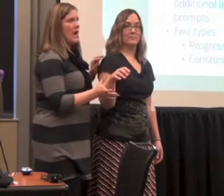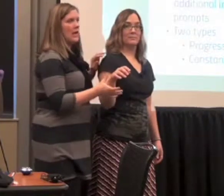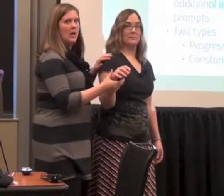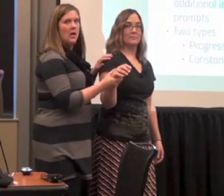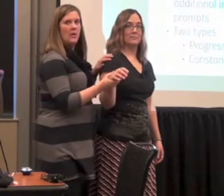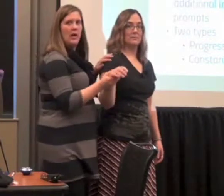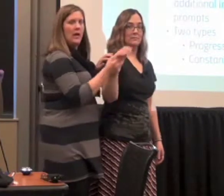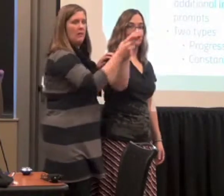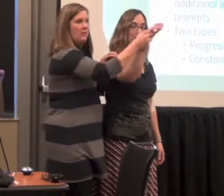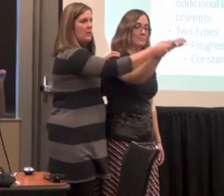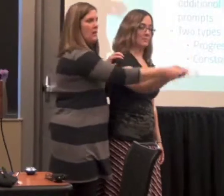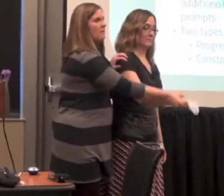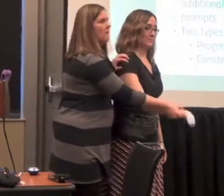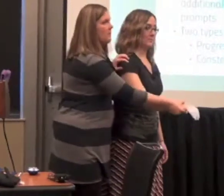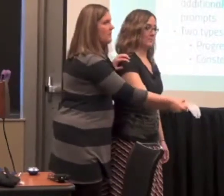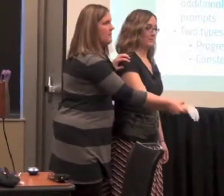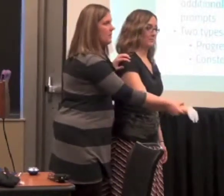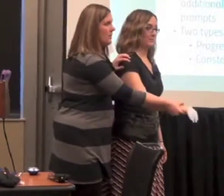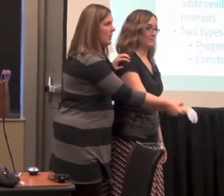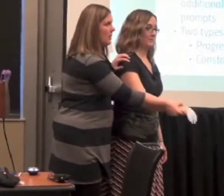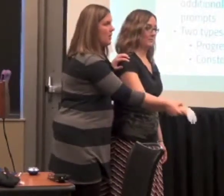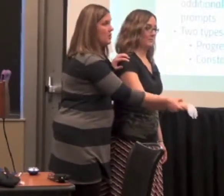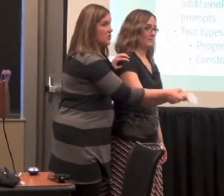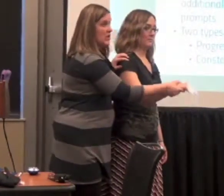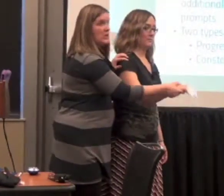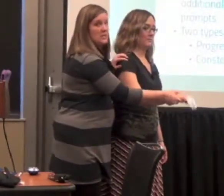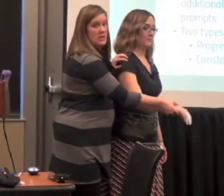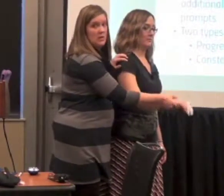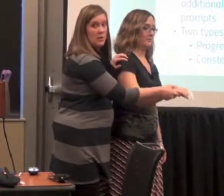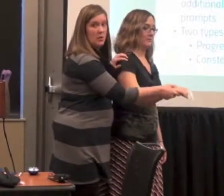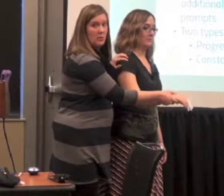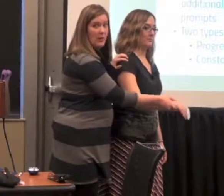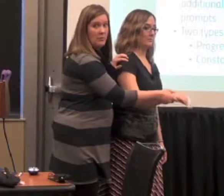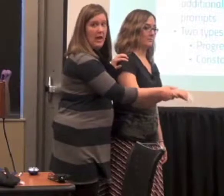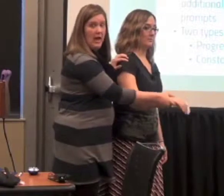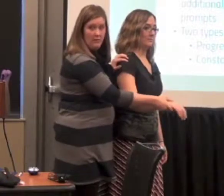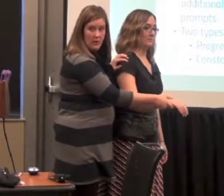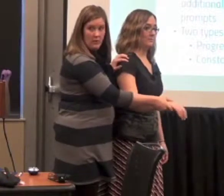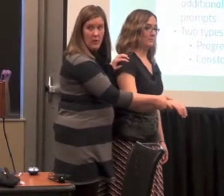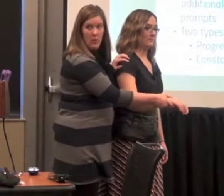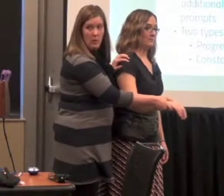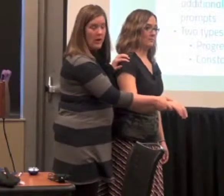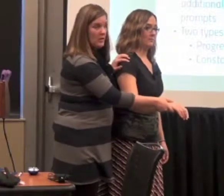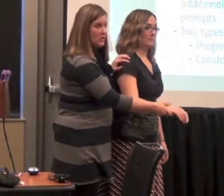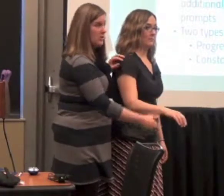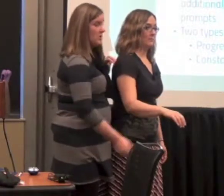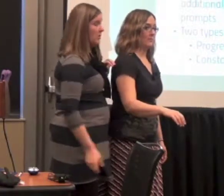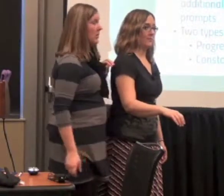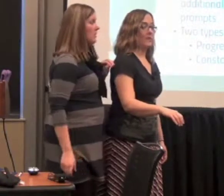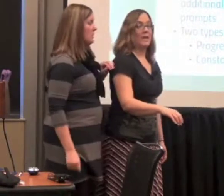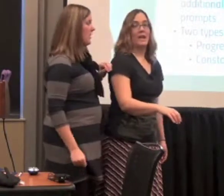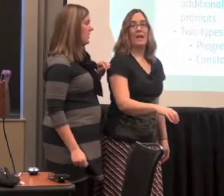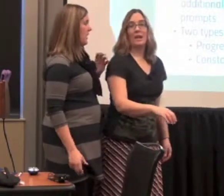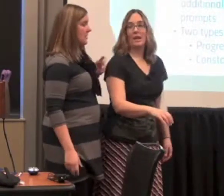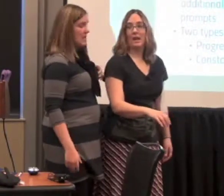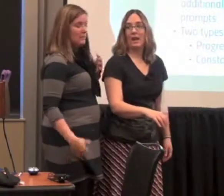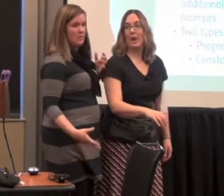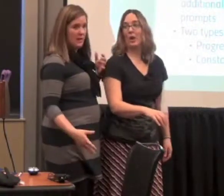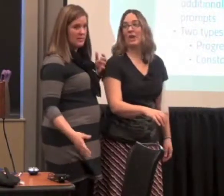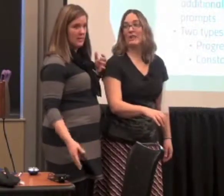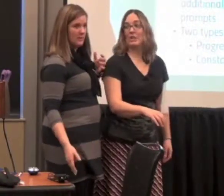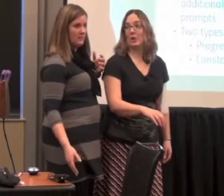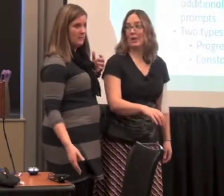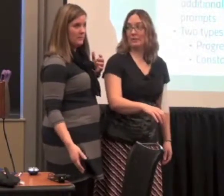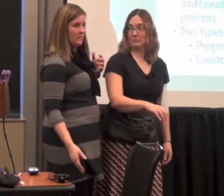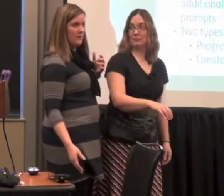So if I go and I give her a full physical, she did the correct behavior that we wanted her to do. So then the next time or the